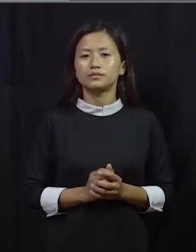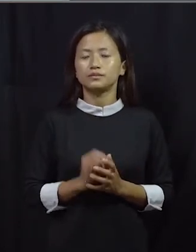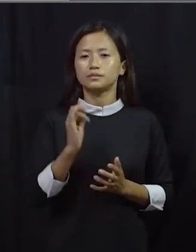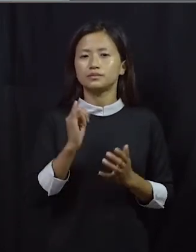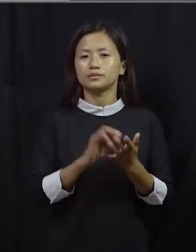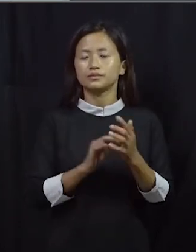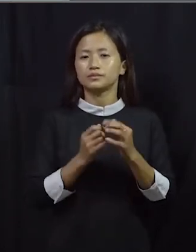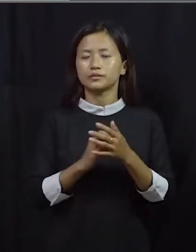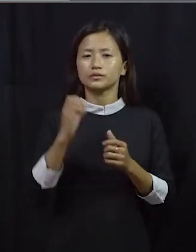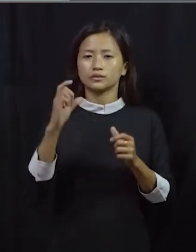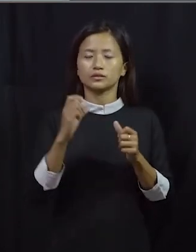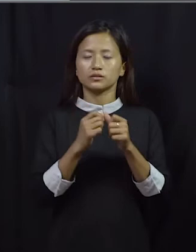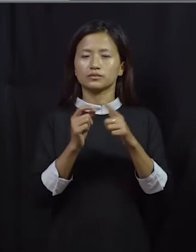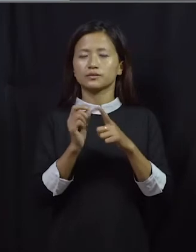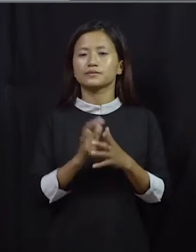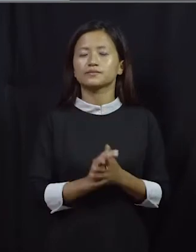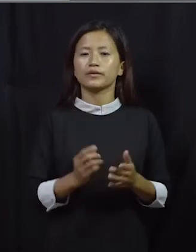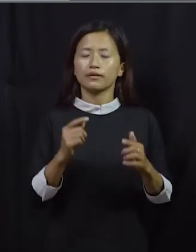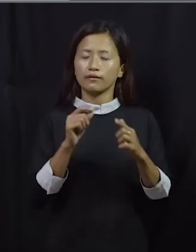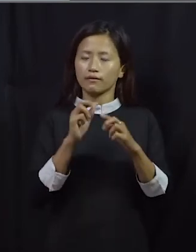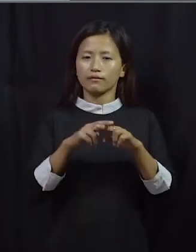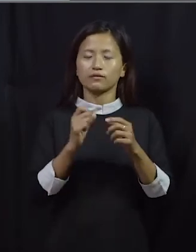interest on capitals, A fixed